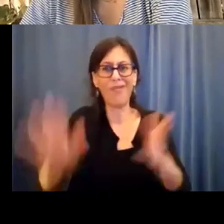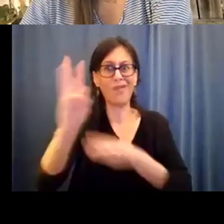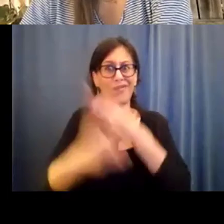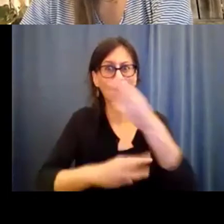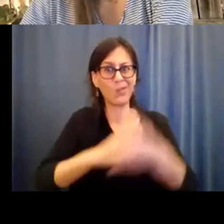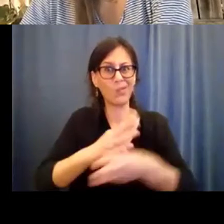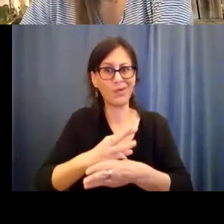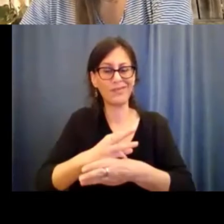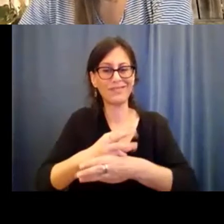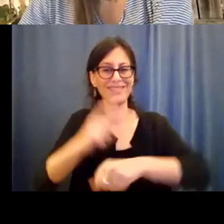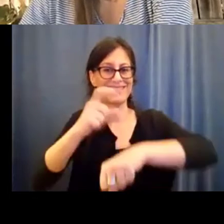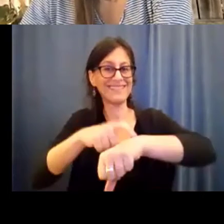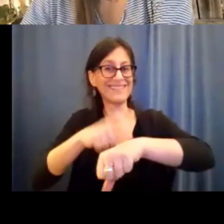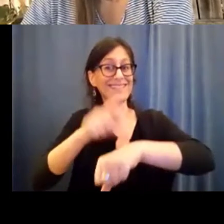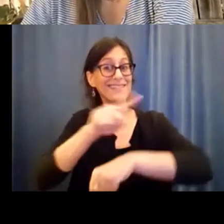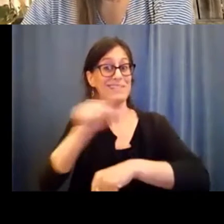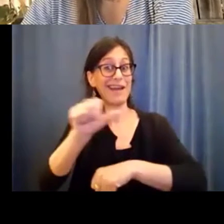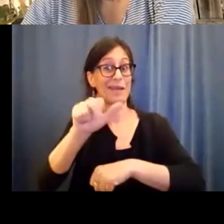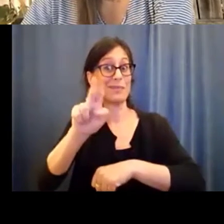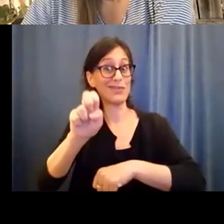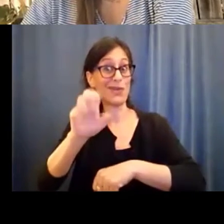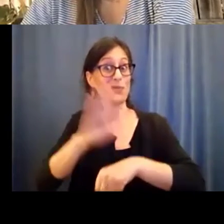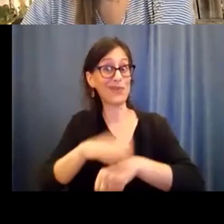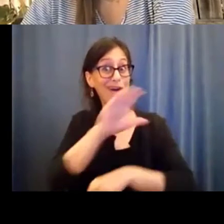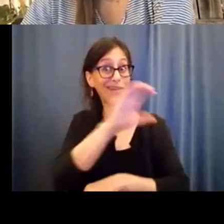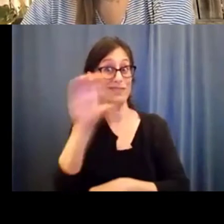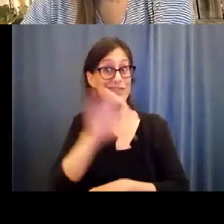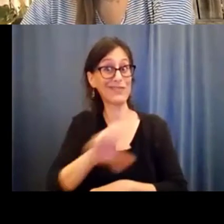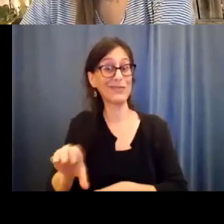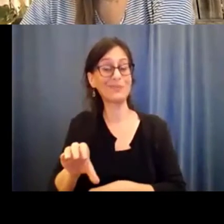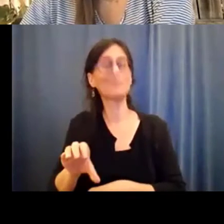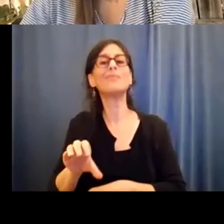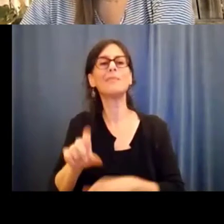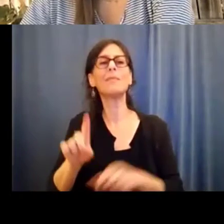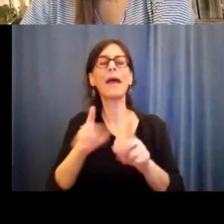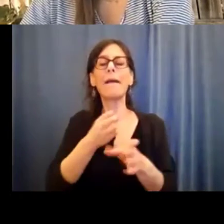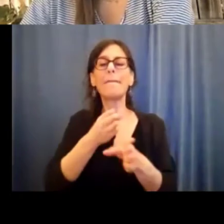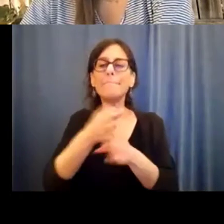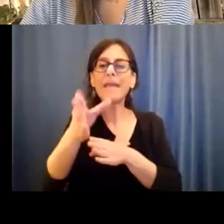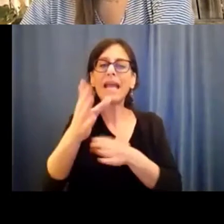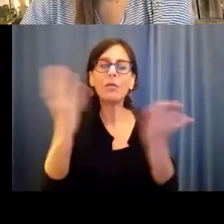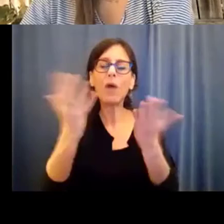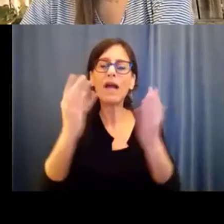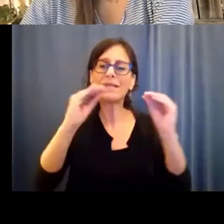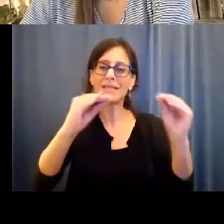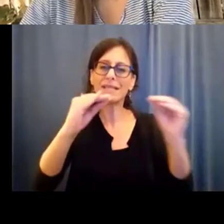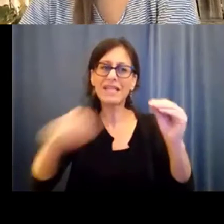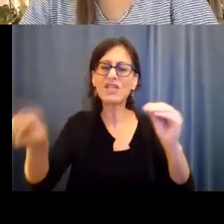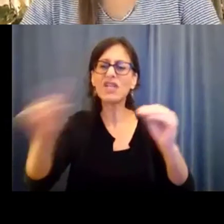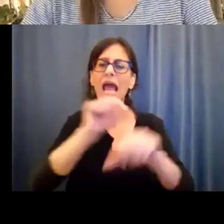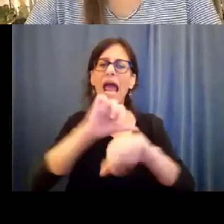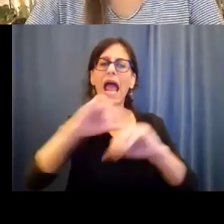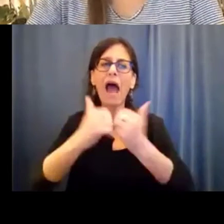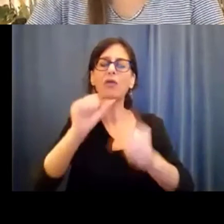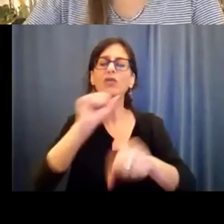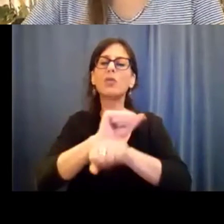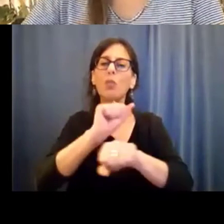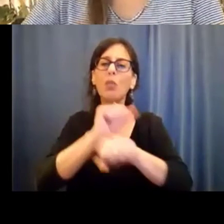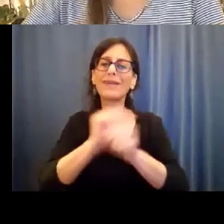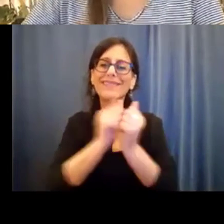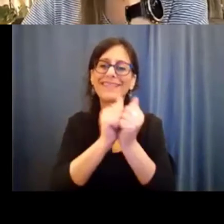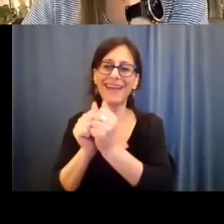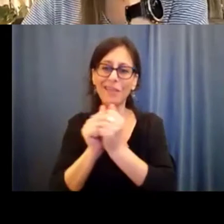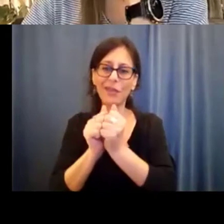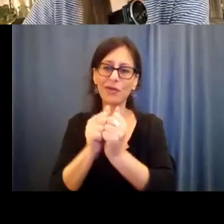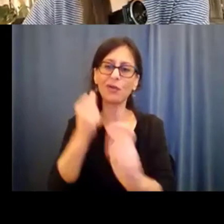the globe and working with different time zones via Zoom. But the main reason is to teach my students how to collaborate in a